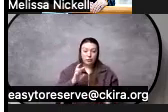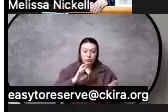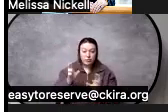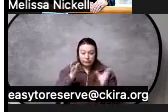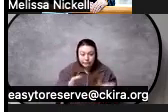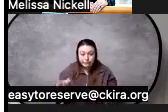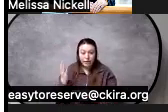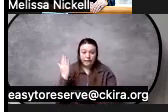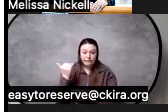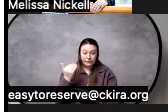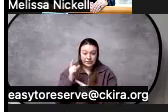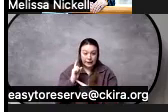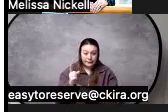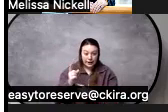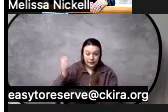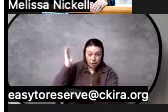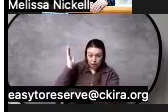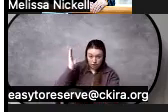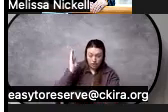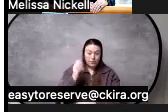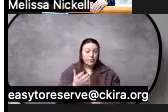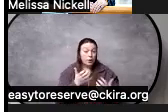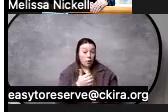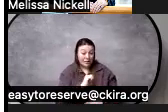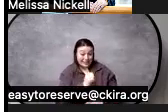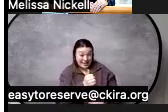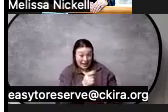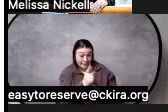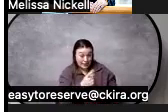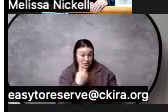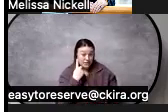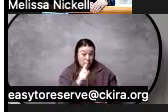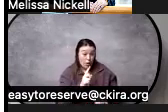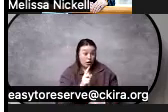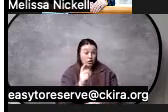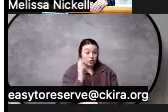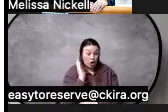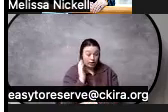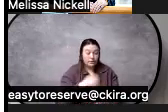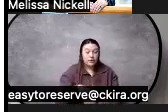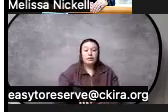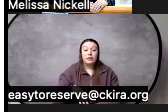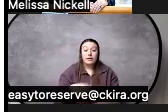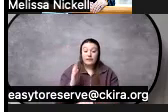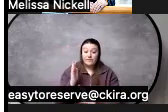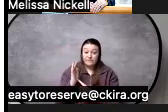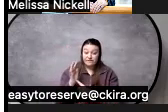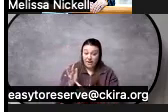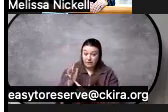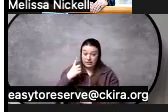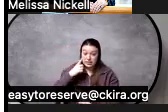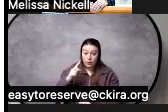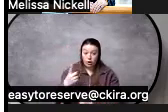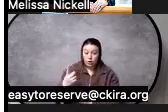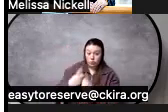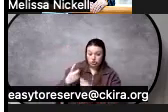go ahead and allot 10 minutes for talking and 5 minutes I want you to allot for questions and answers. If you are told to